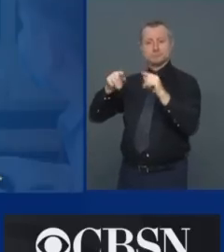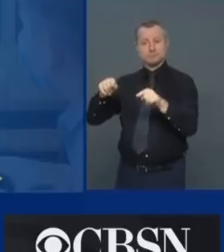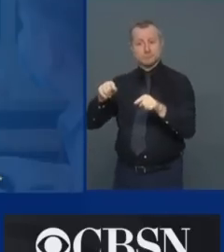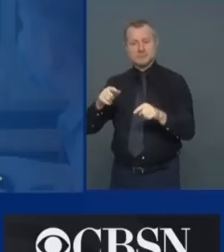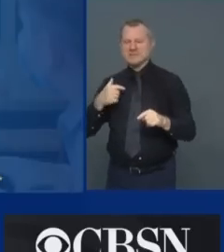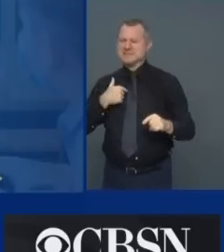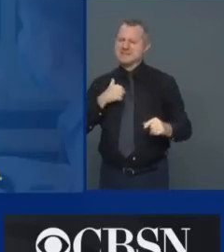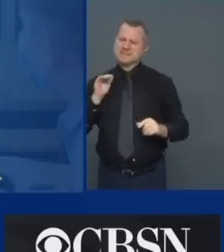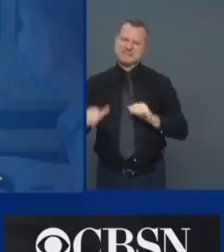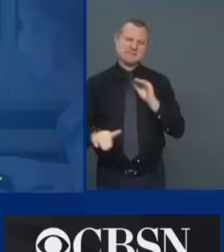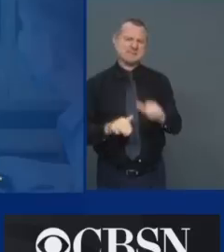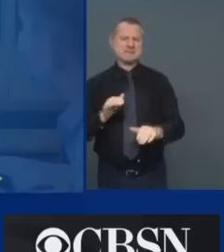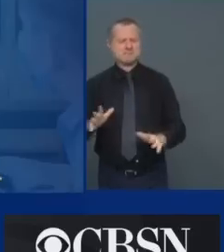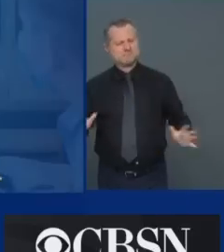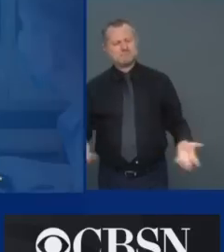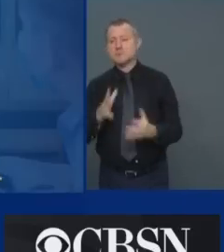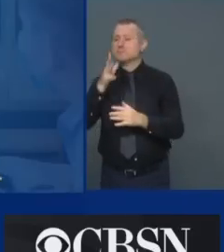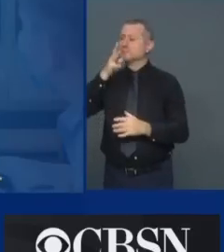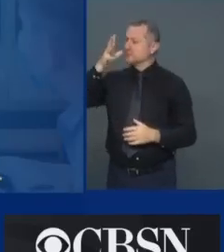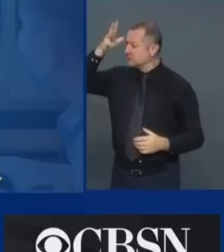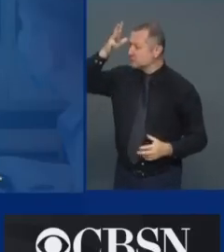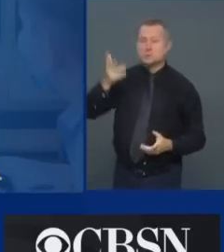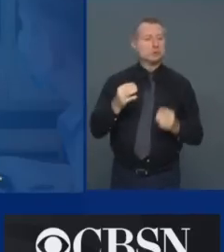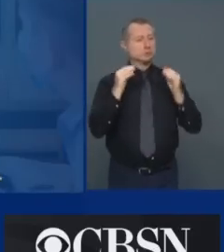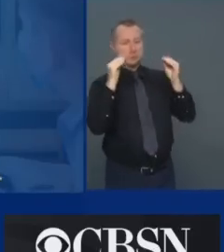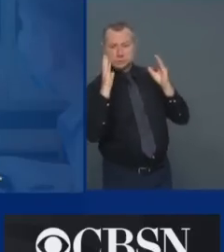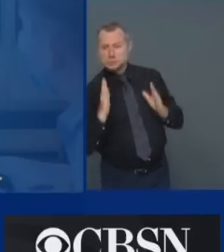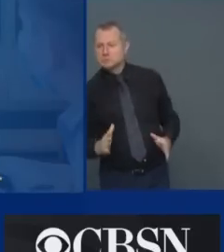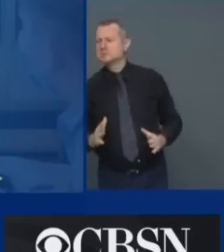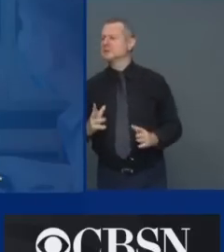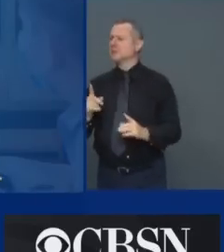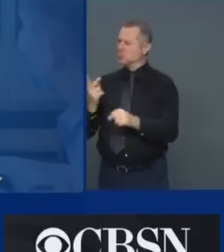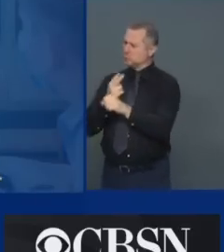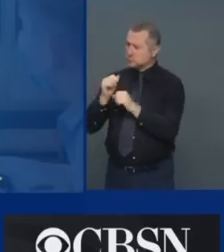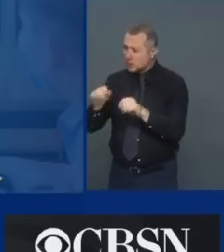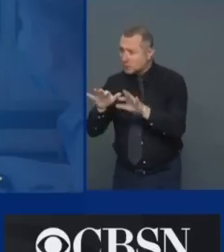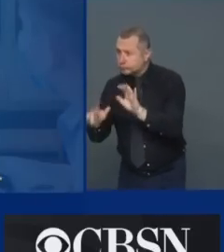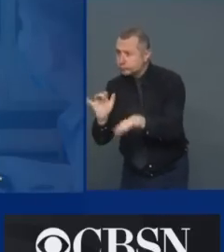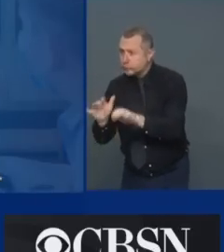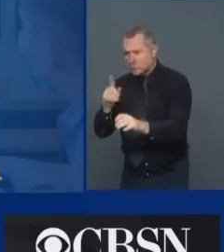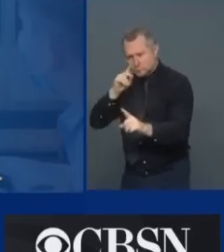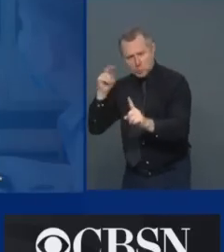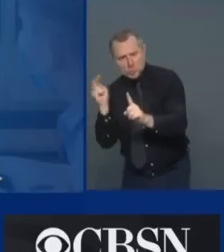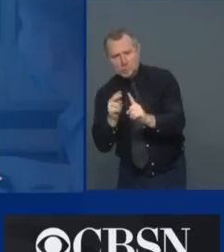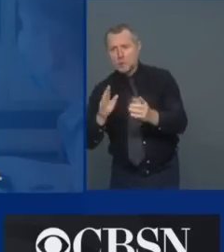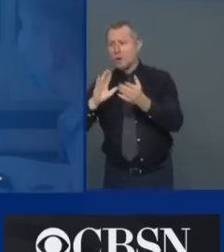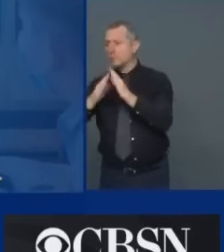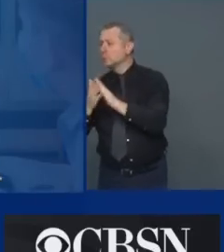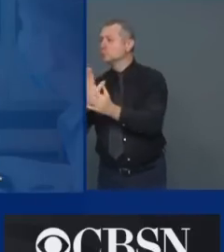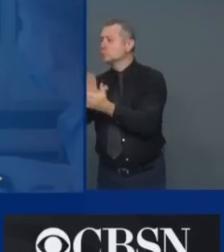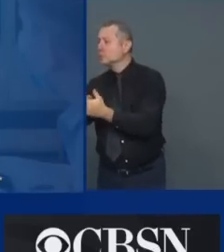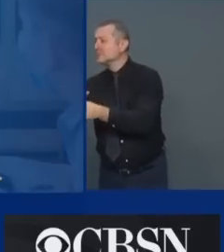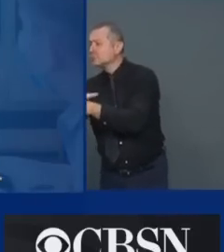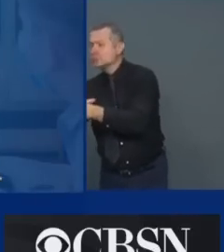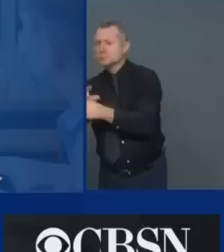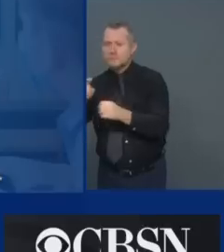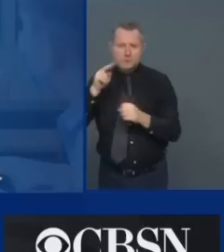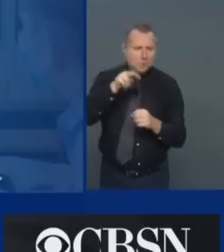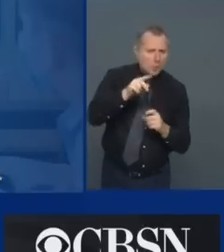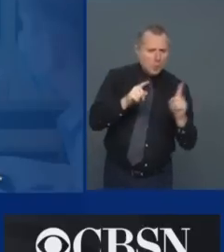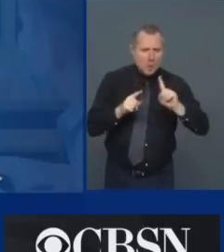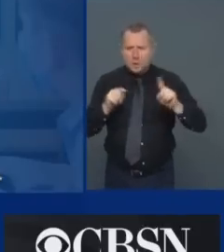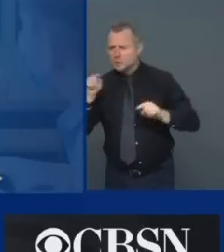your school district's doing? You want to know how your school district is doing compared to other school districts? You want to know how your school is